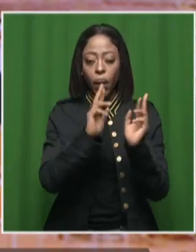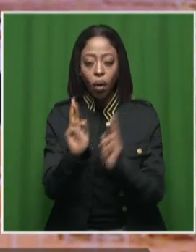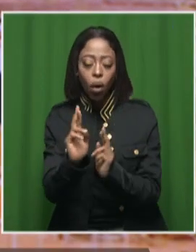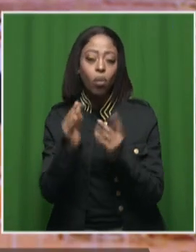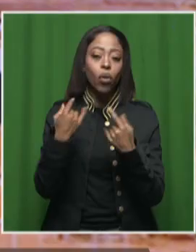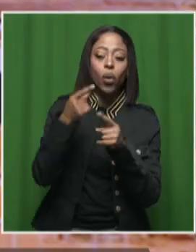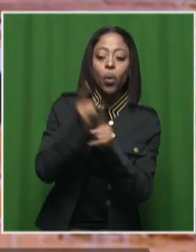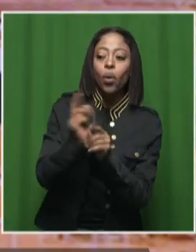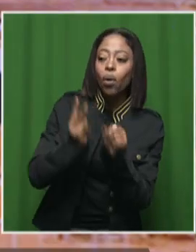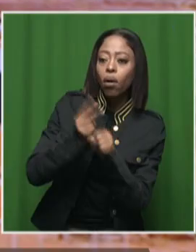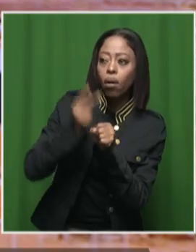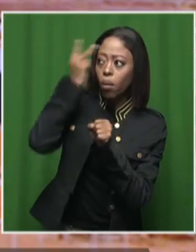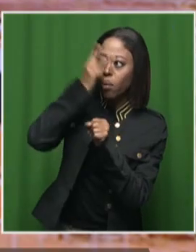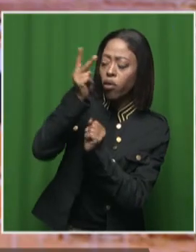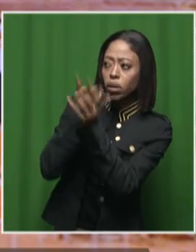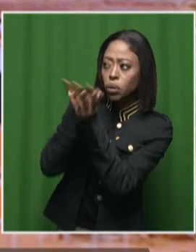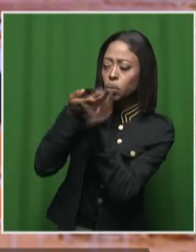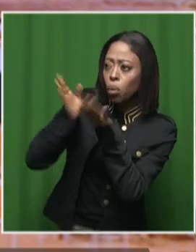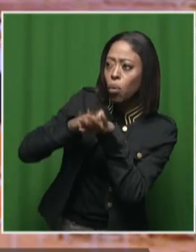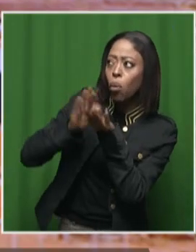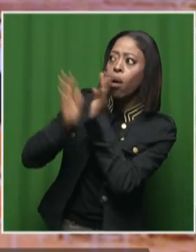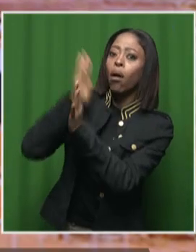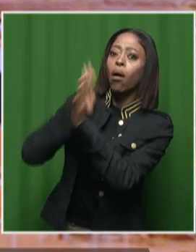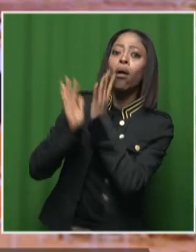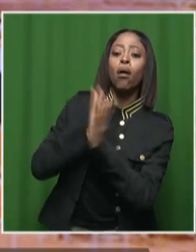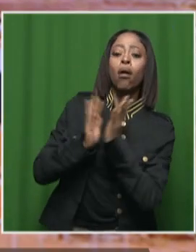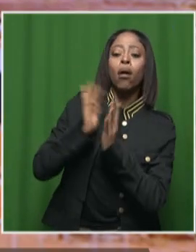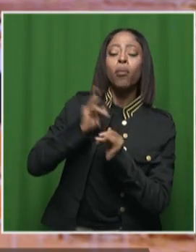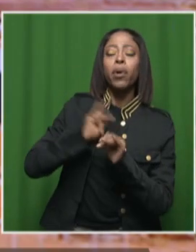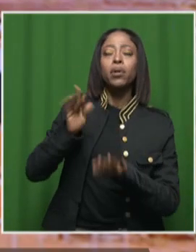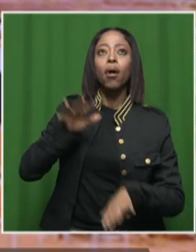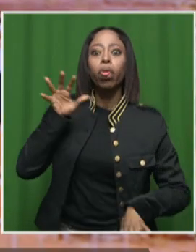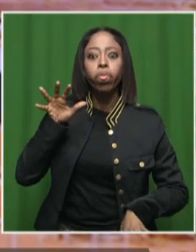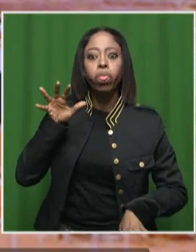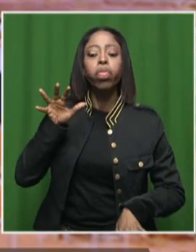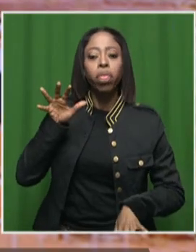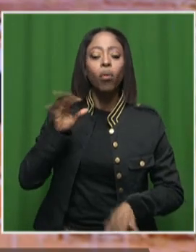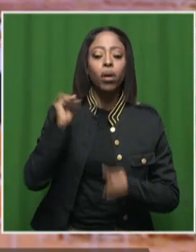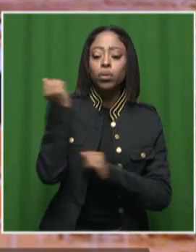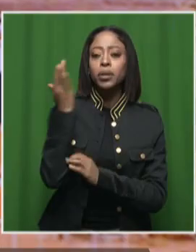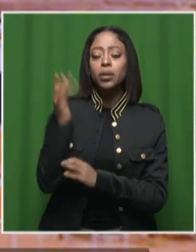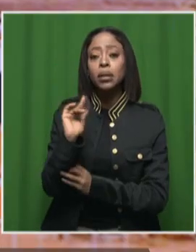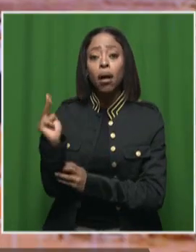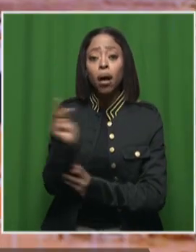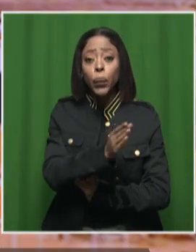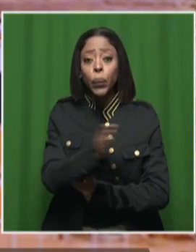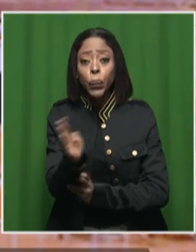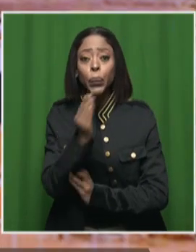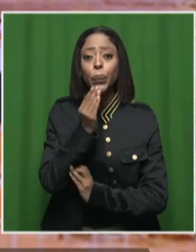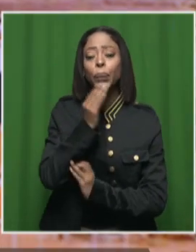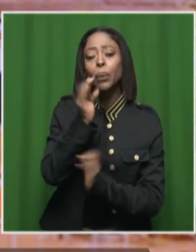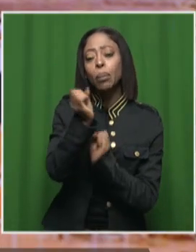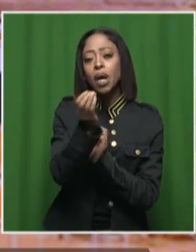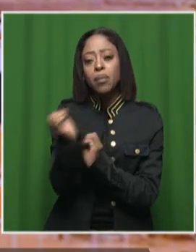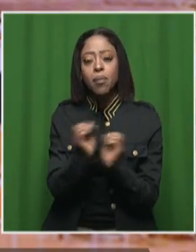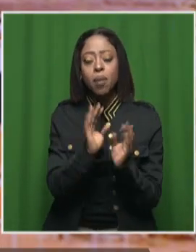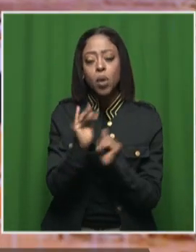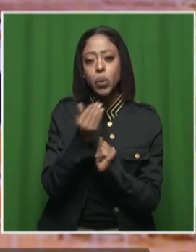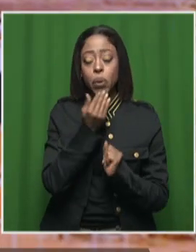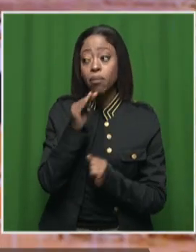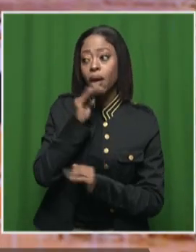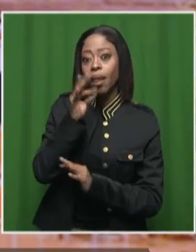the professor back up and find out a little bit more in terms of who the other speakers are that will be present and will be addressing it. So